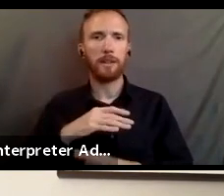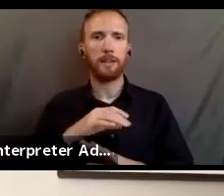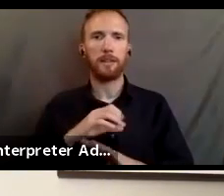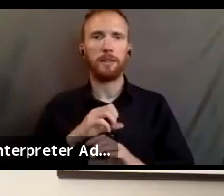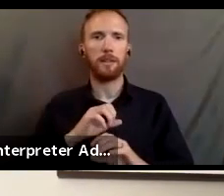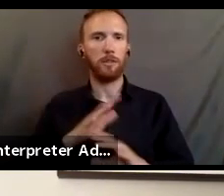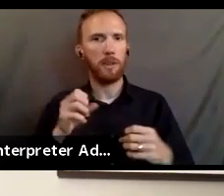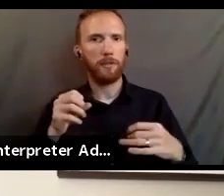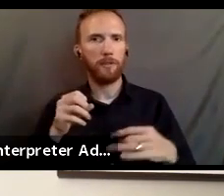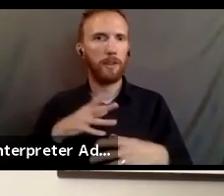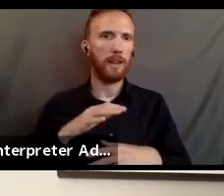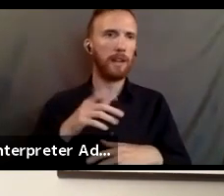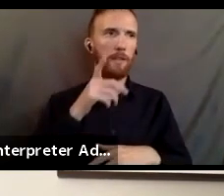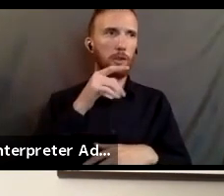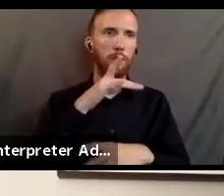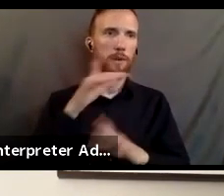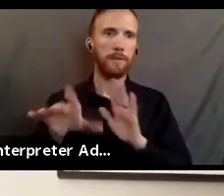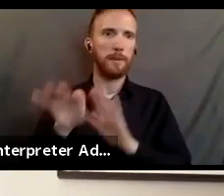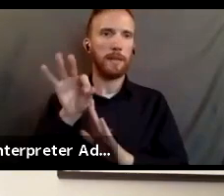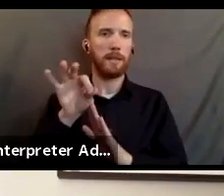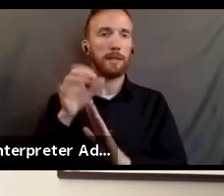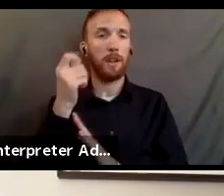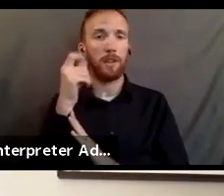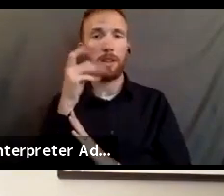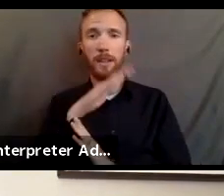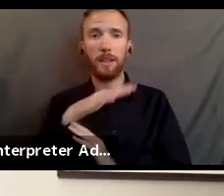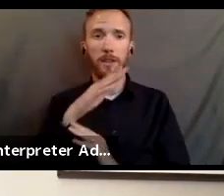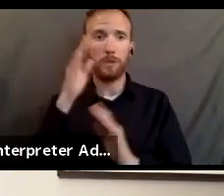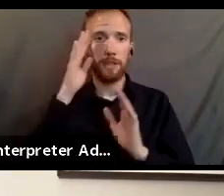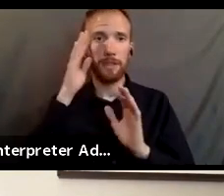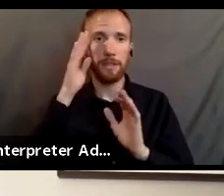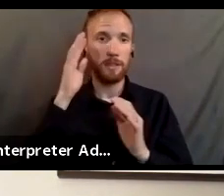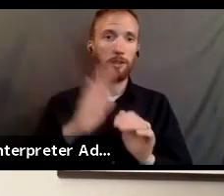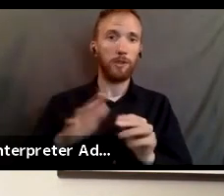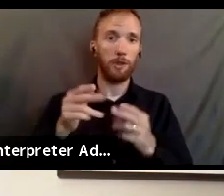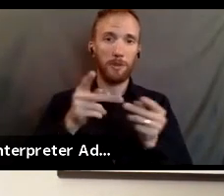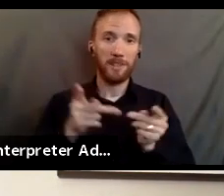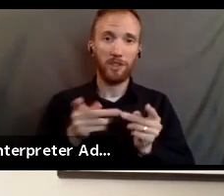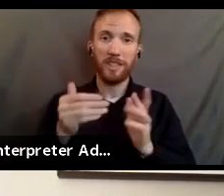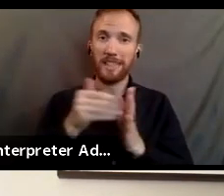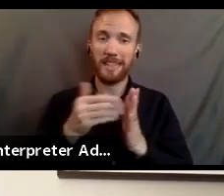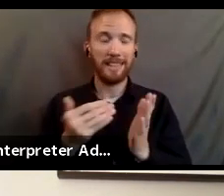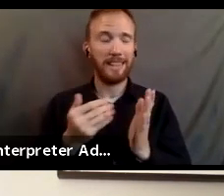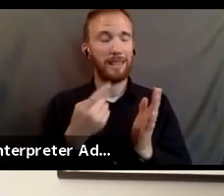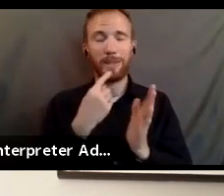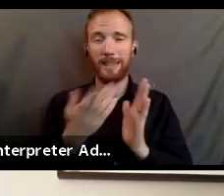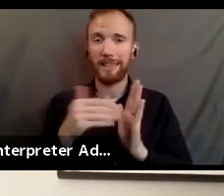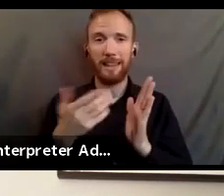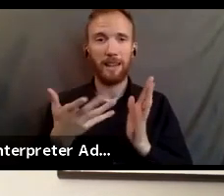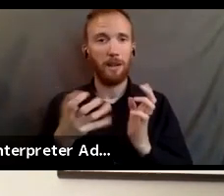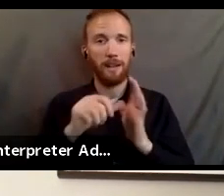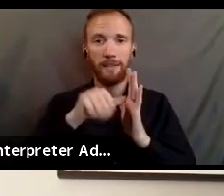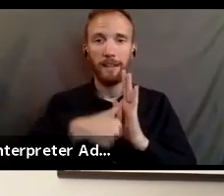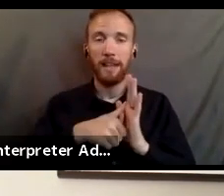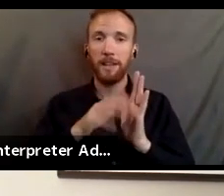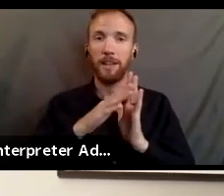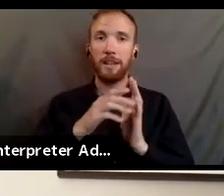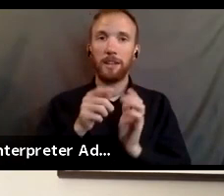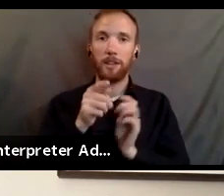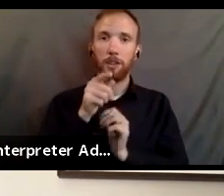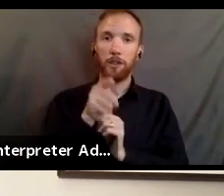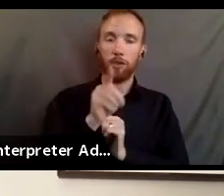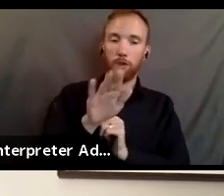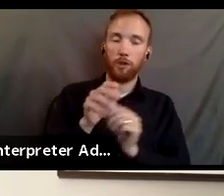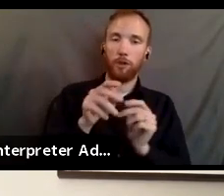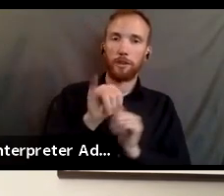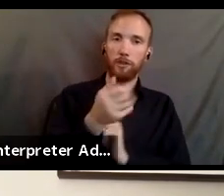appointments your appointments today a temporary and again a repeat but the decisions that you make will not